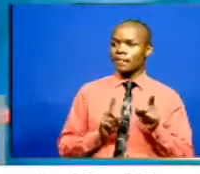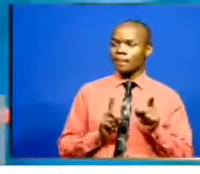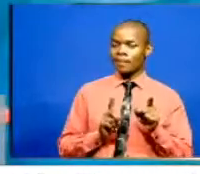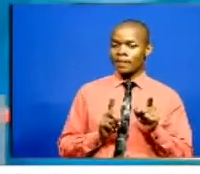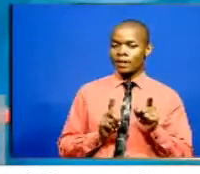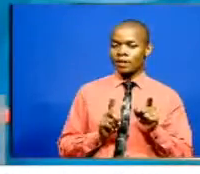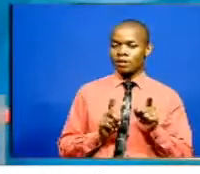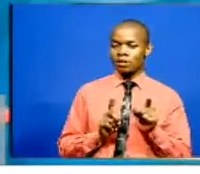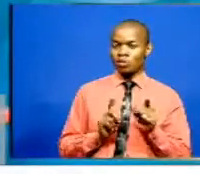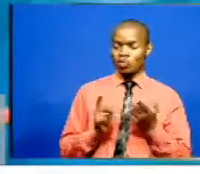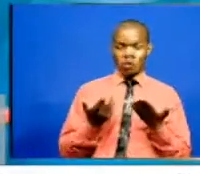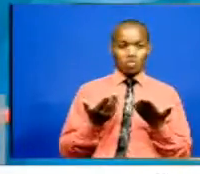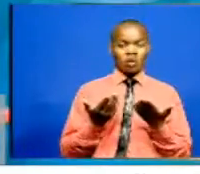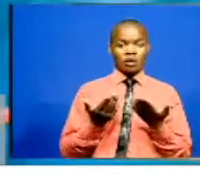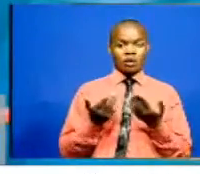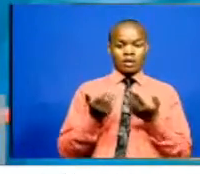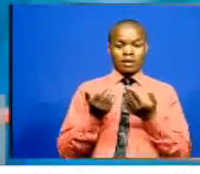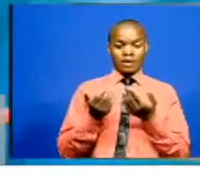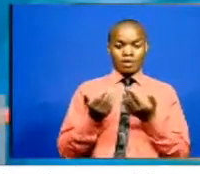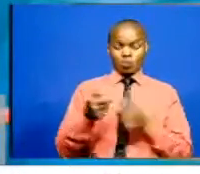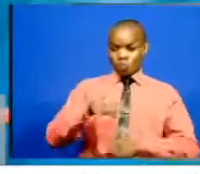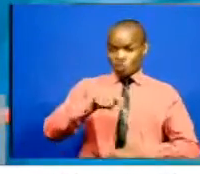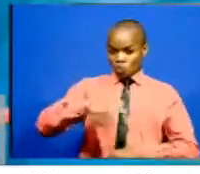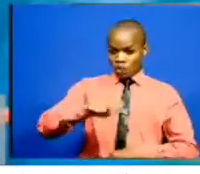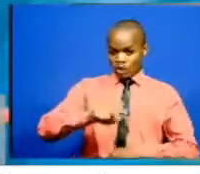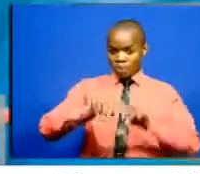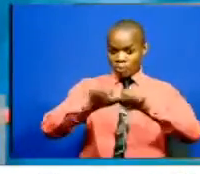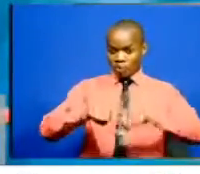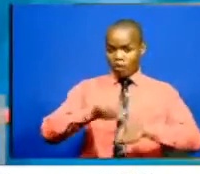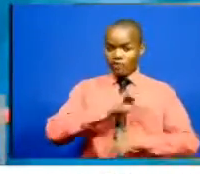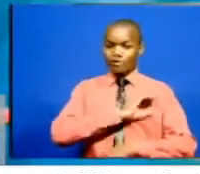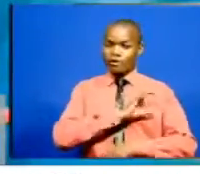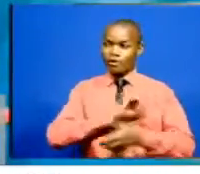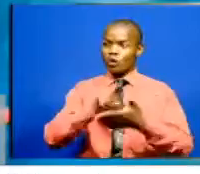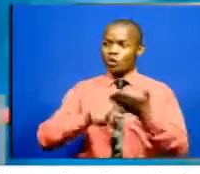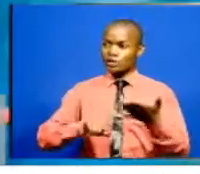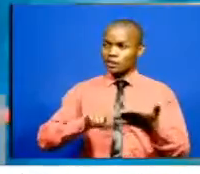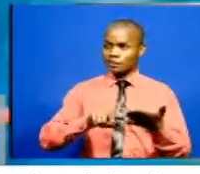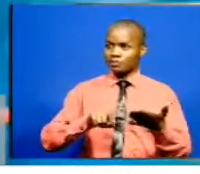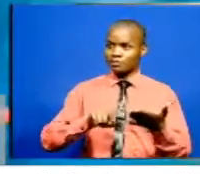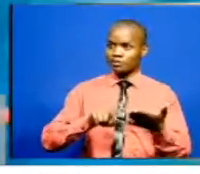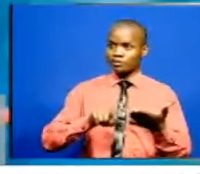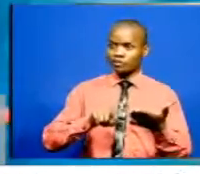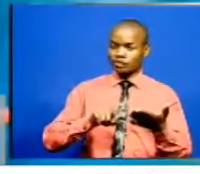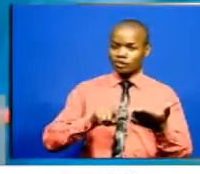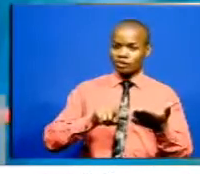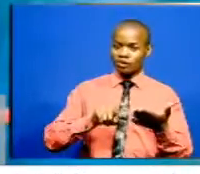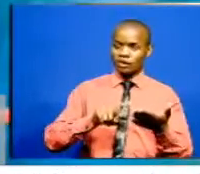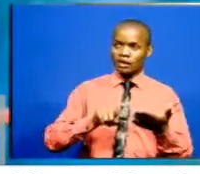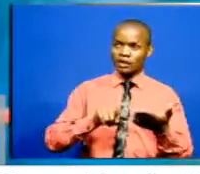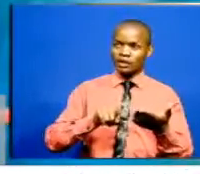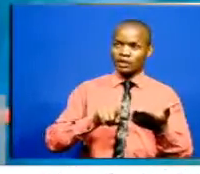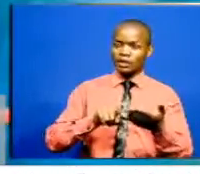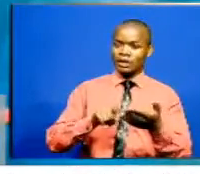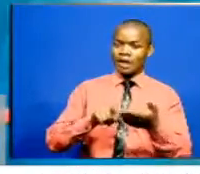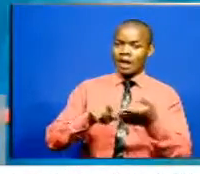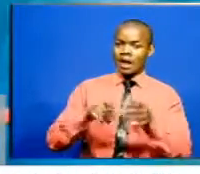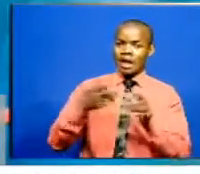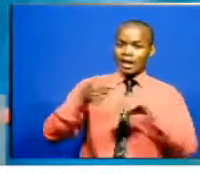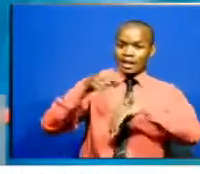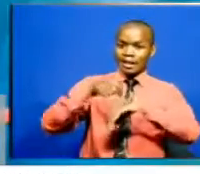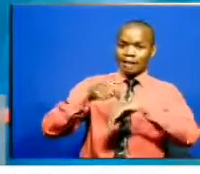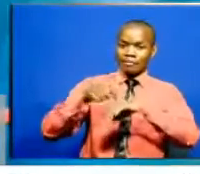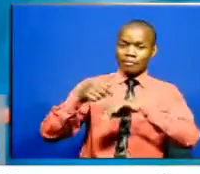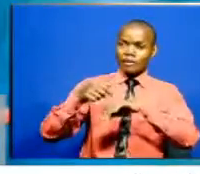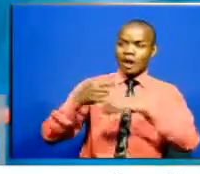COVID-19 is the risk for, you know, increased generation of